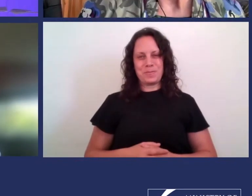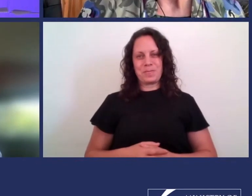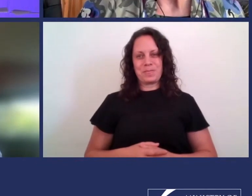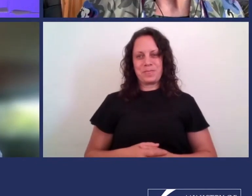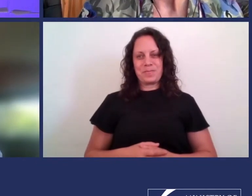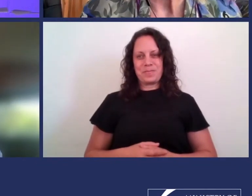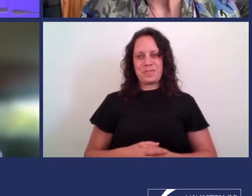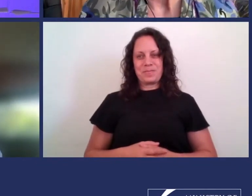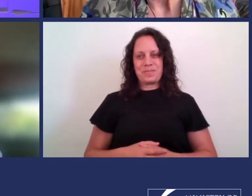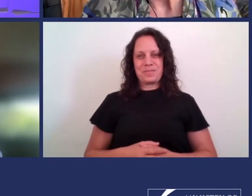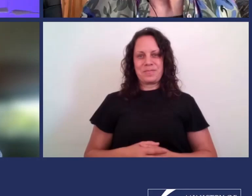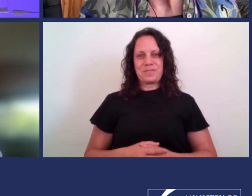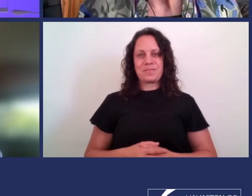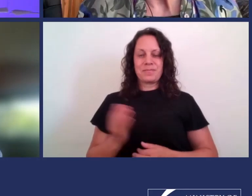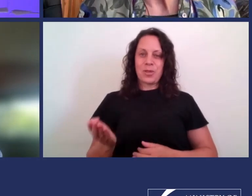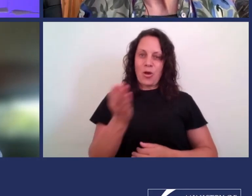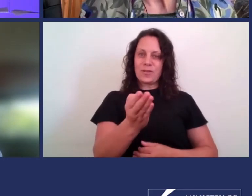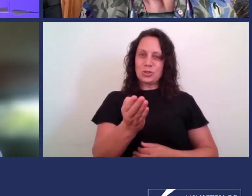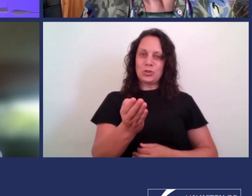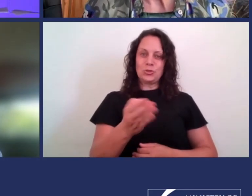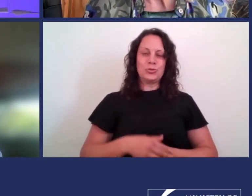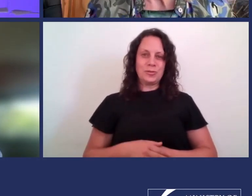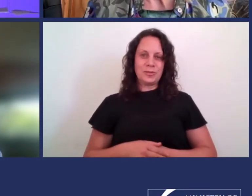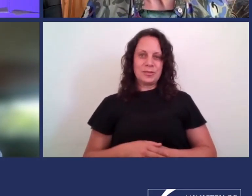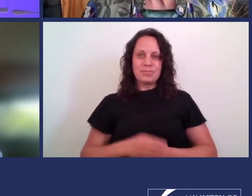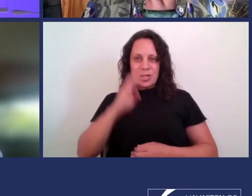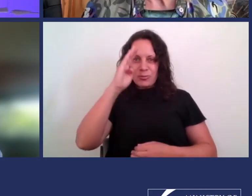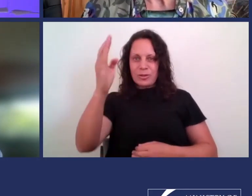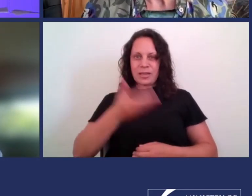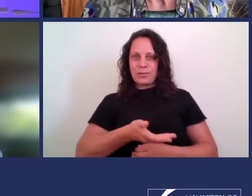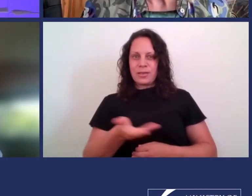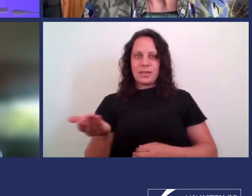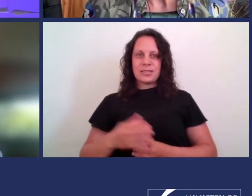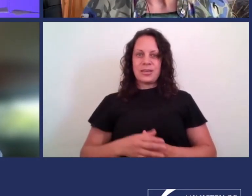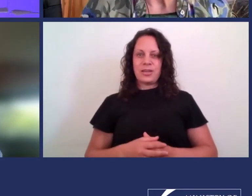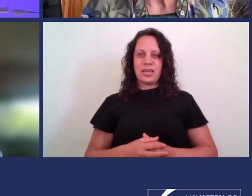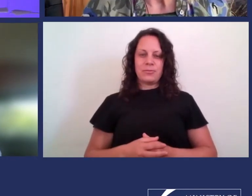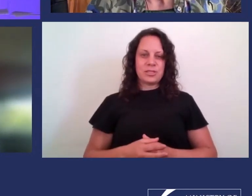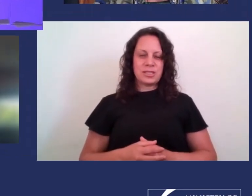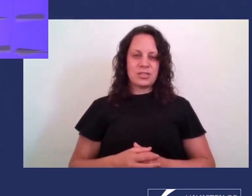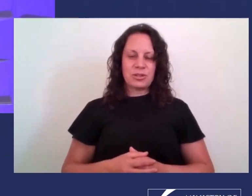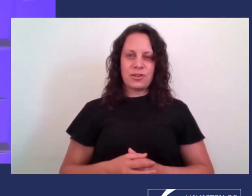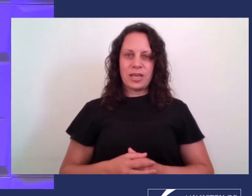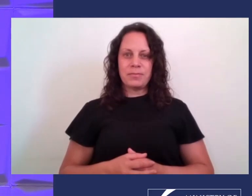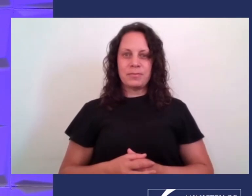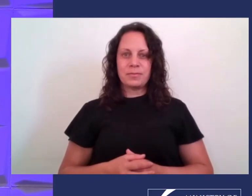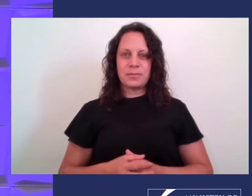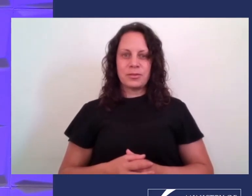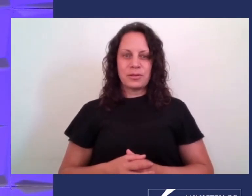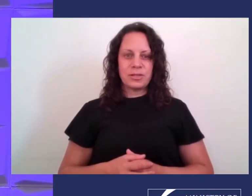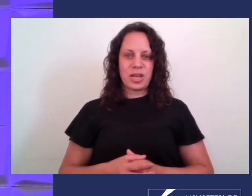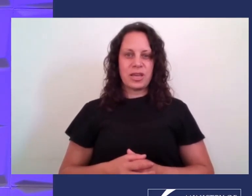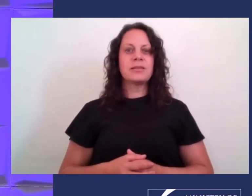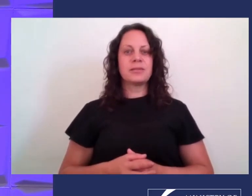Kia ora, Jin. Kia ora, everyone. Wow, that was really amazing, Hinemoa. I am a mum